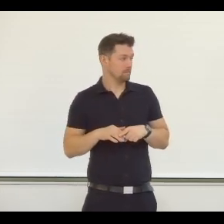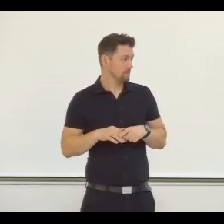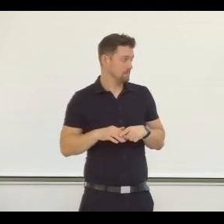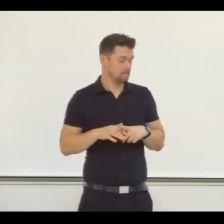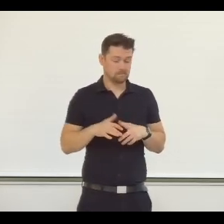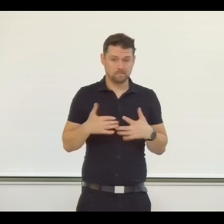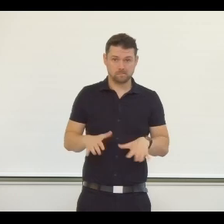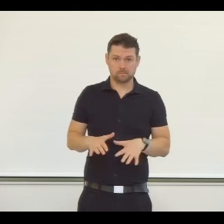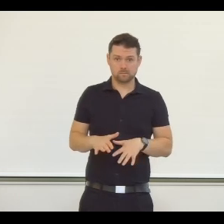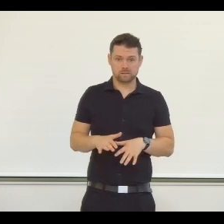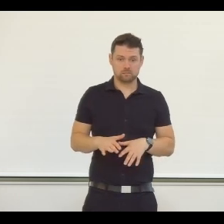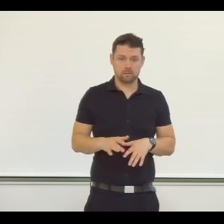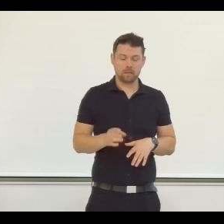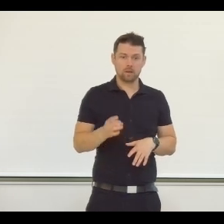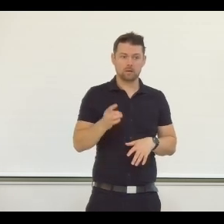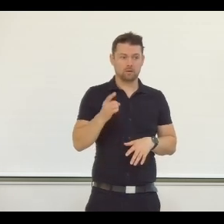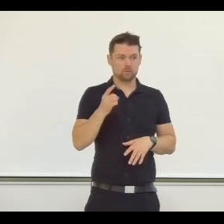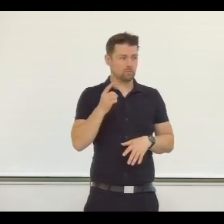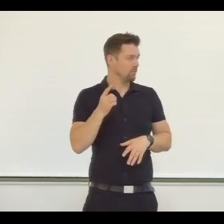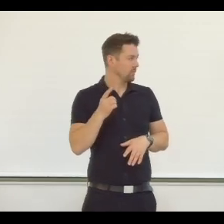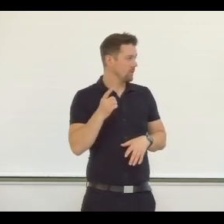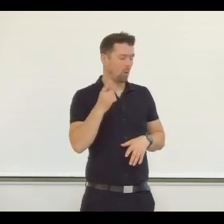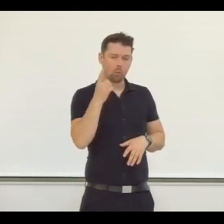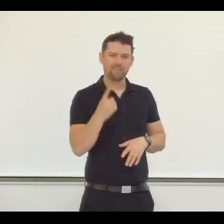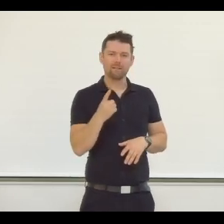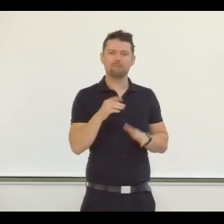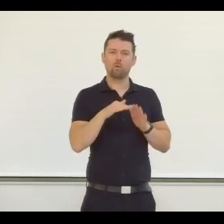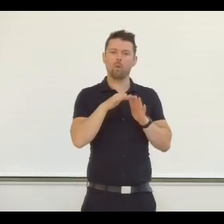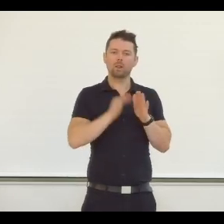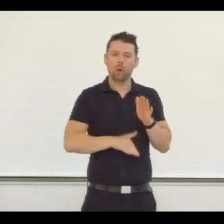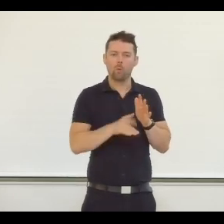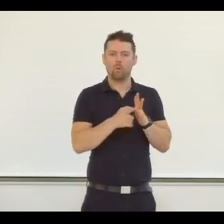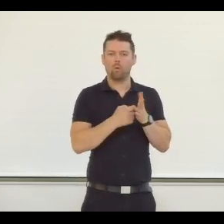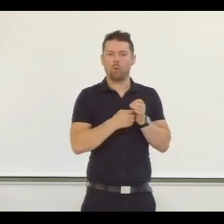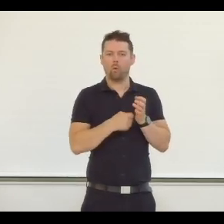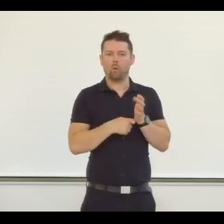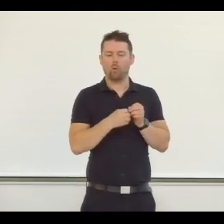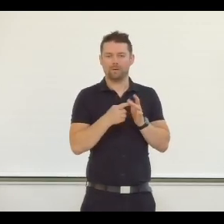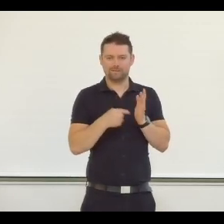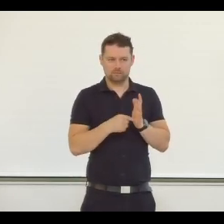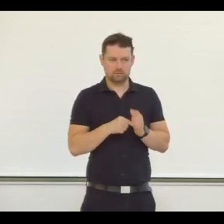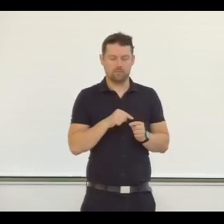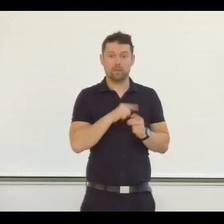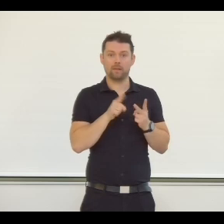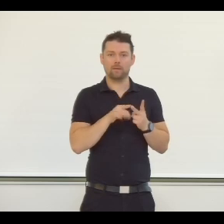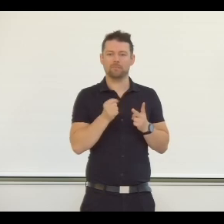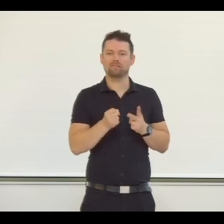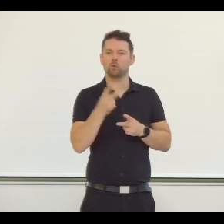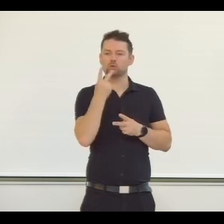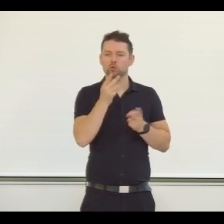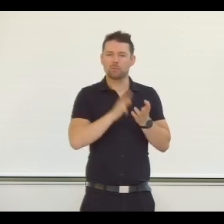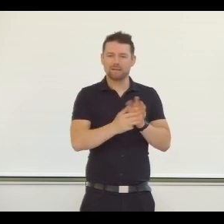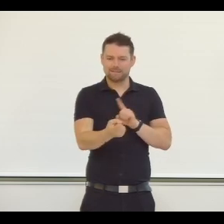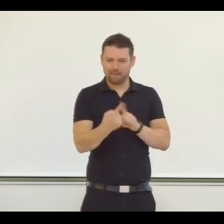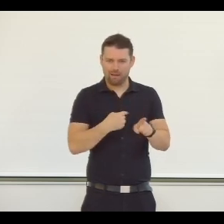one for low Earth orbit, so for no time delay. We did this for 2-minute time delay, so that would be equivalent to